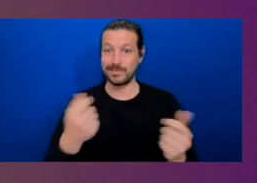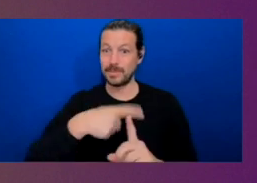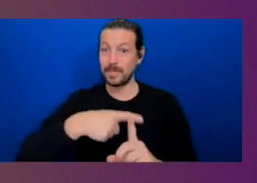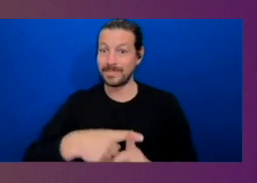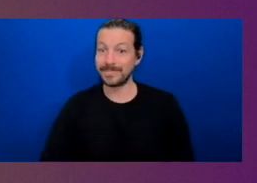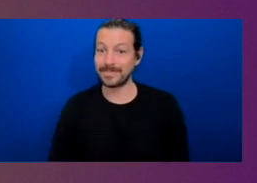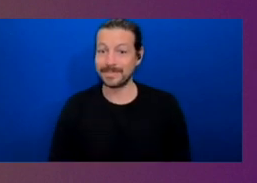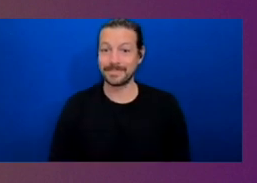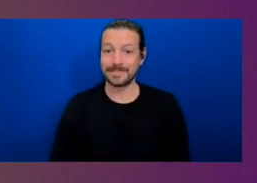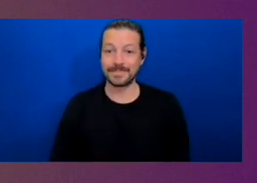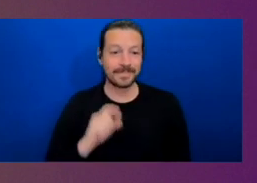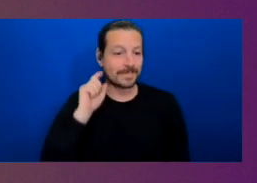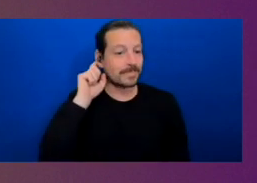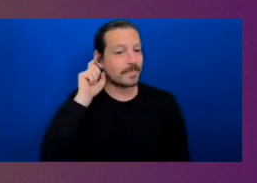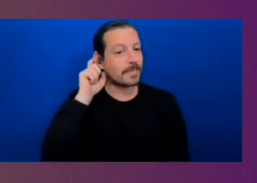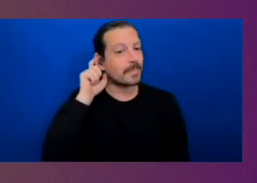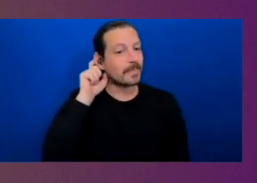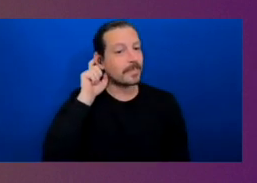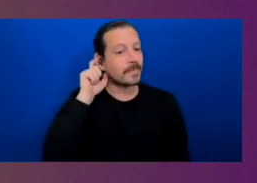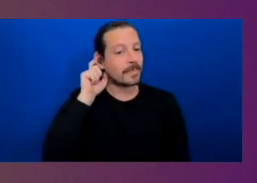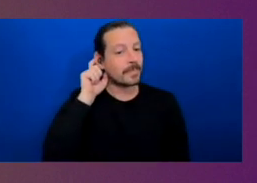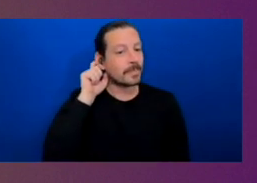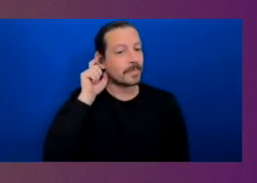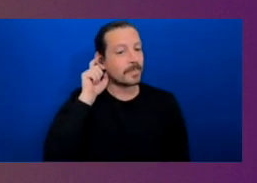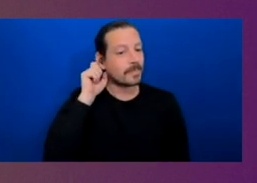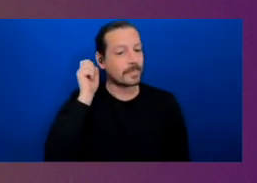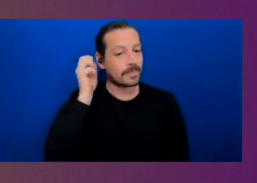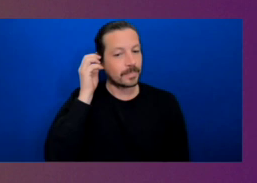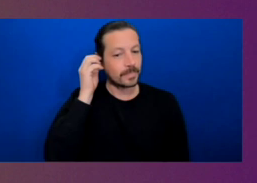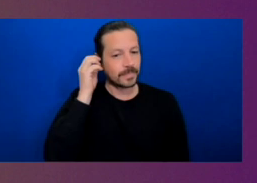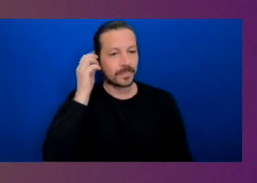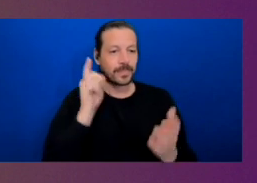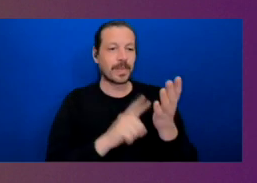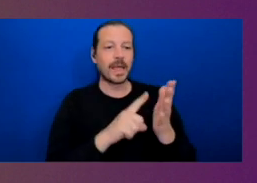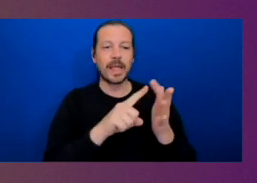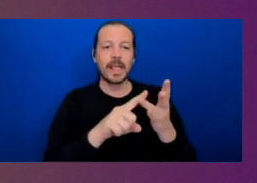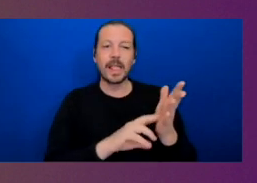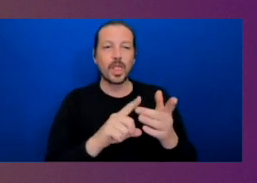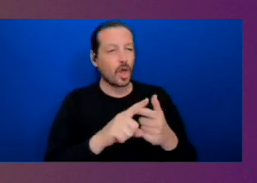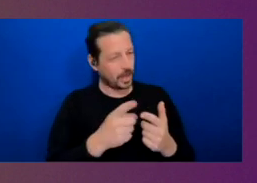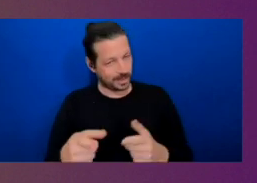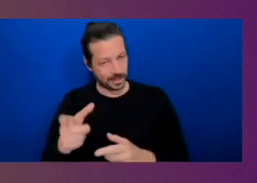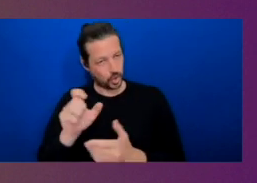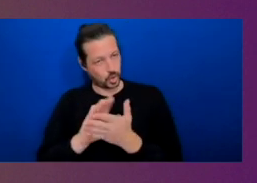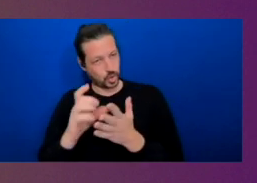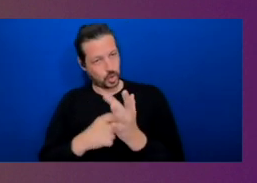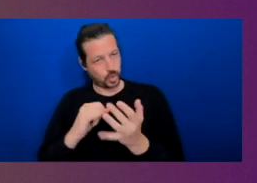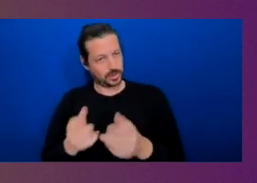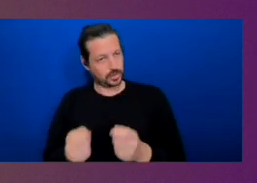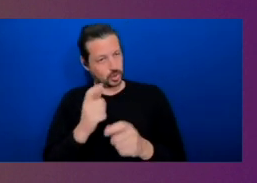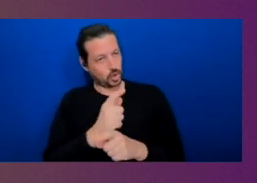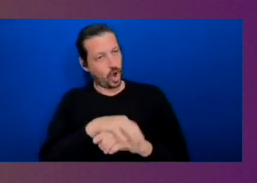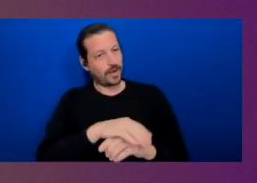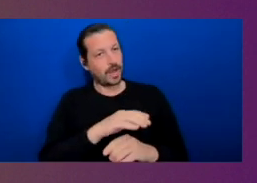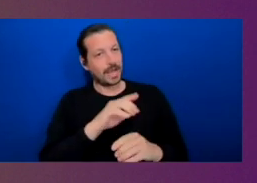That's great. Well, Leonie, Chris just mentioned your company Tetralogical as well, and it has 4 values, and one